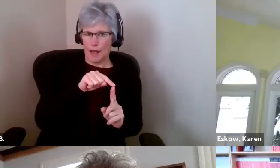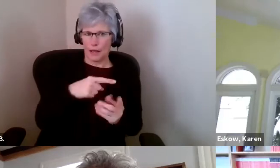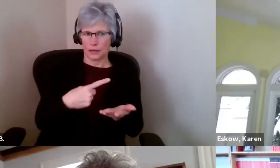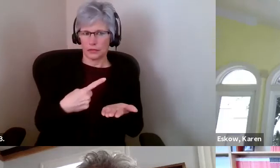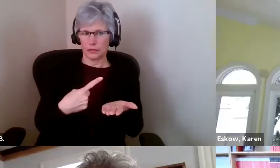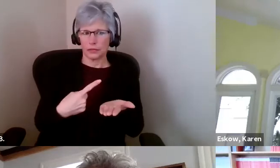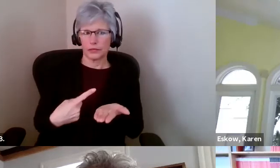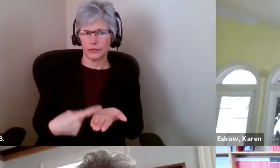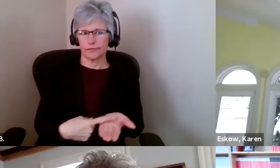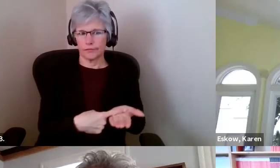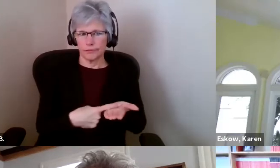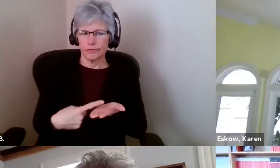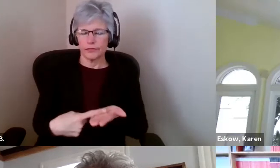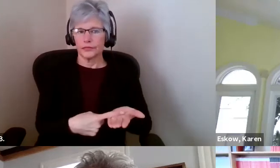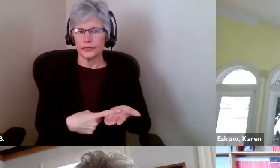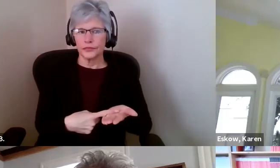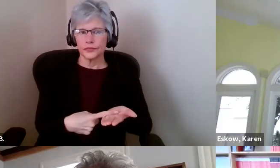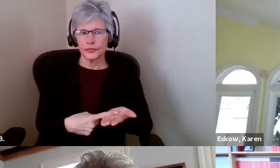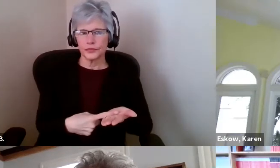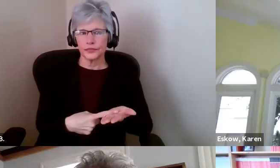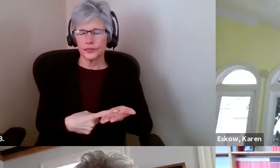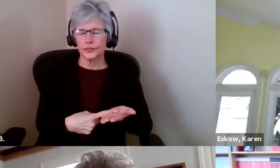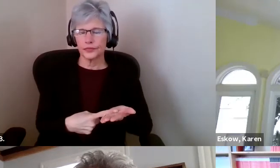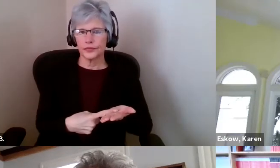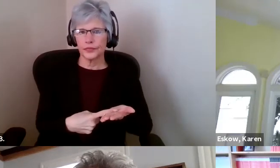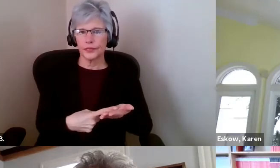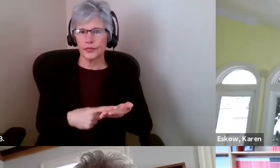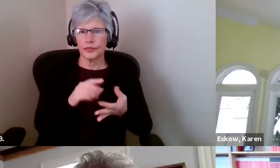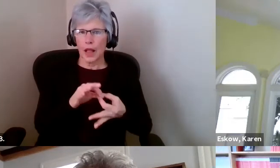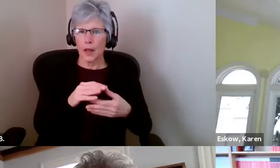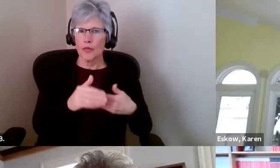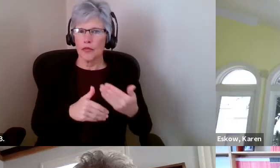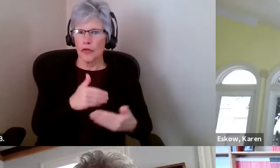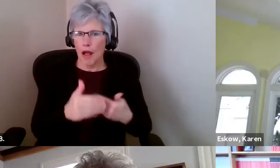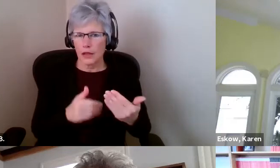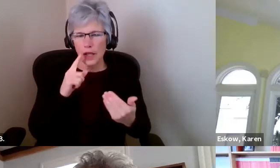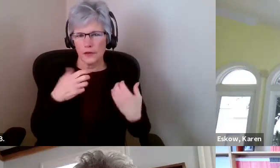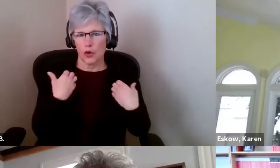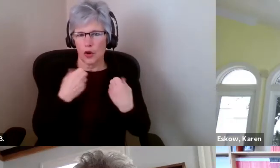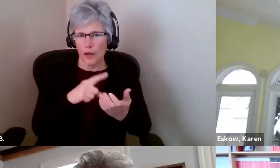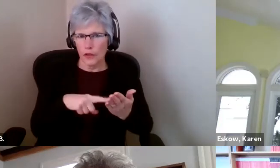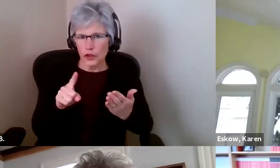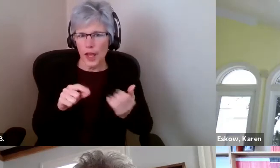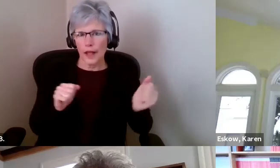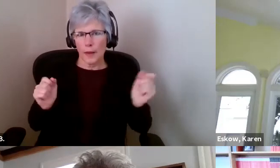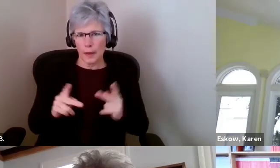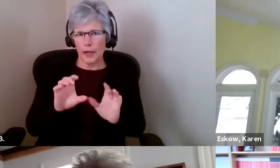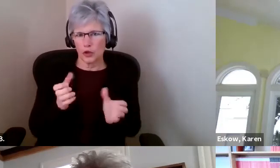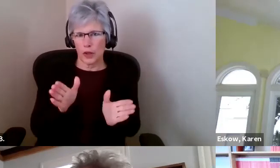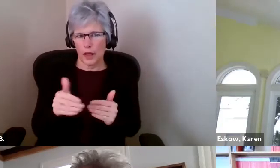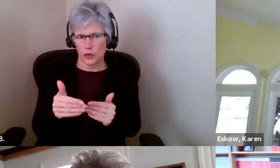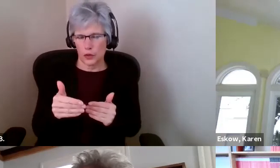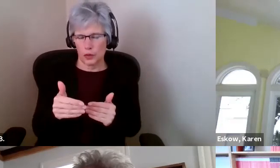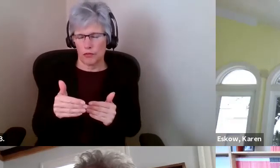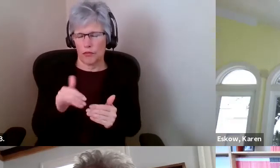put in place for the health checks and coming back into the classroom. And this question is asking about the